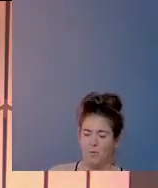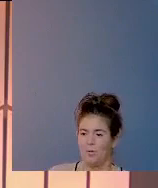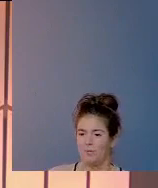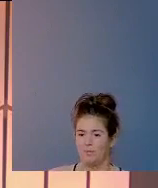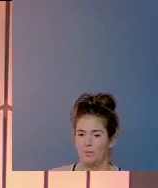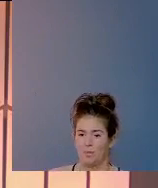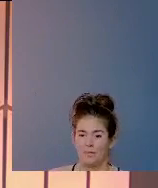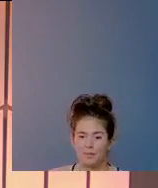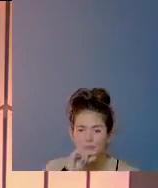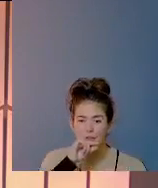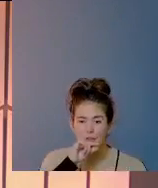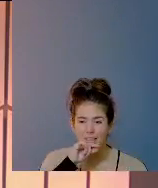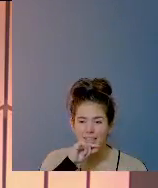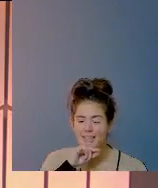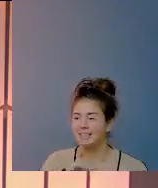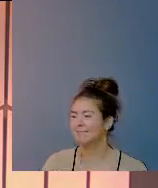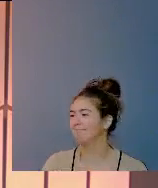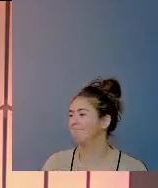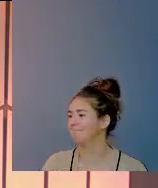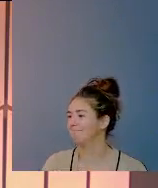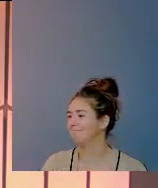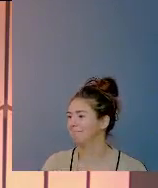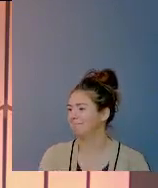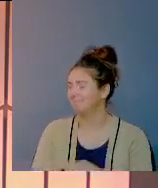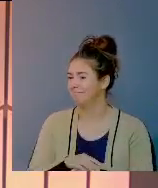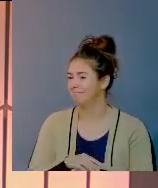We ready? Are we on?